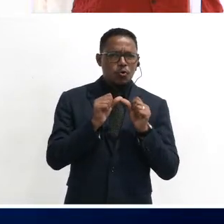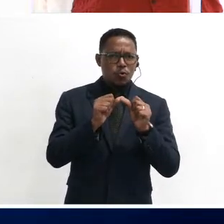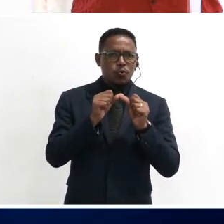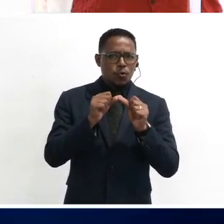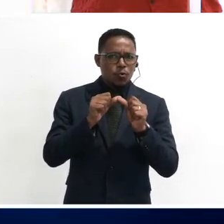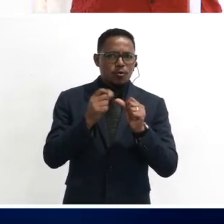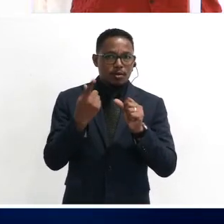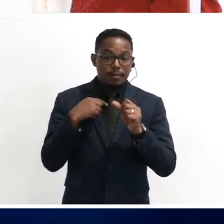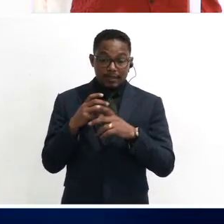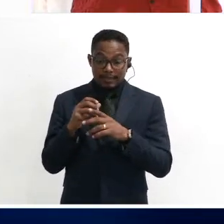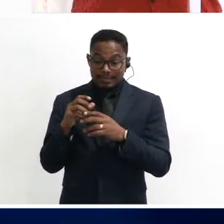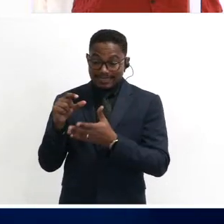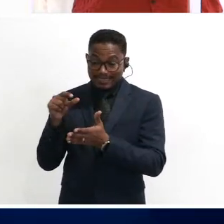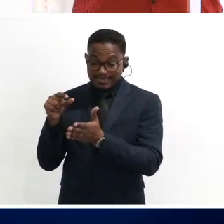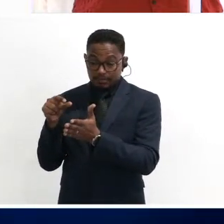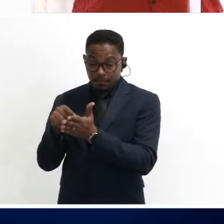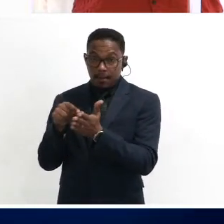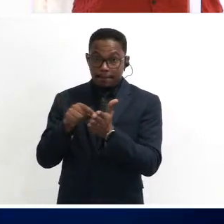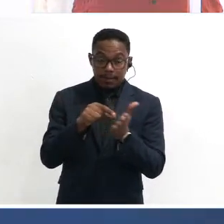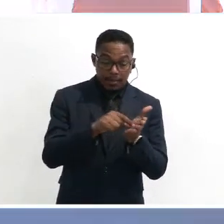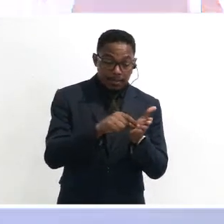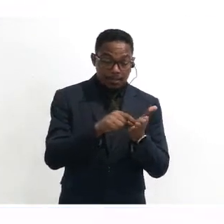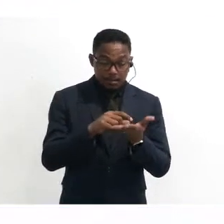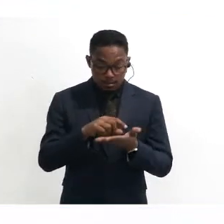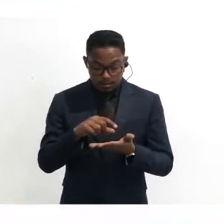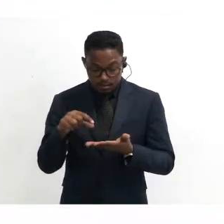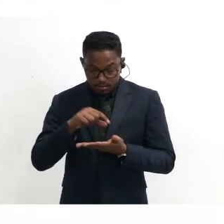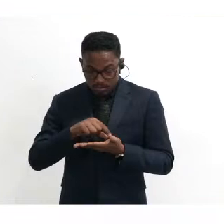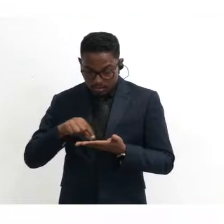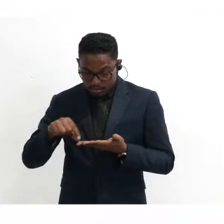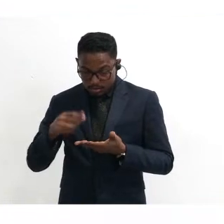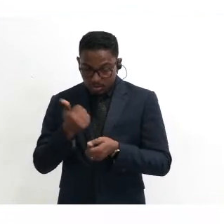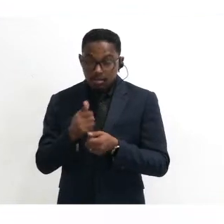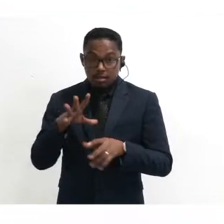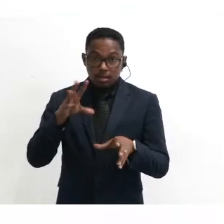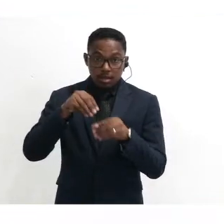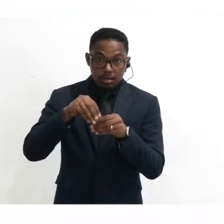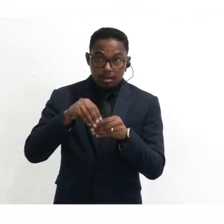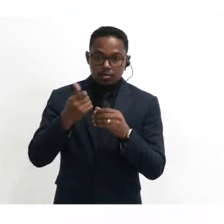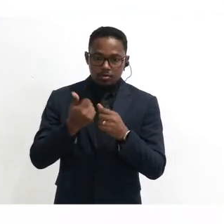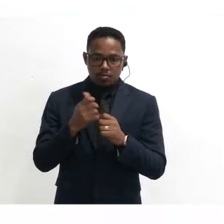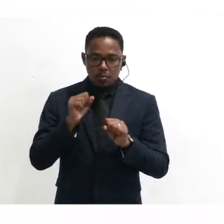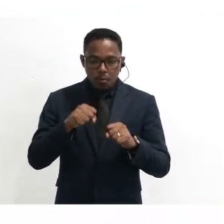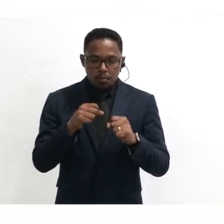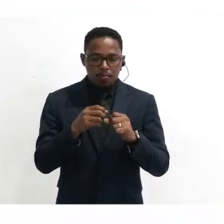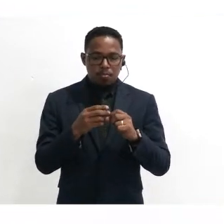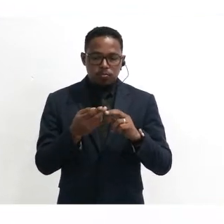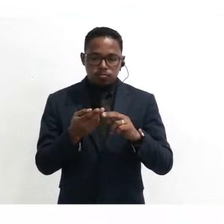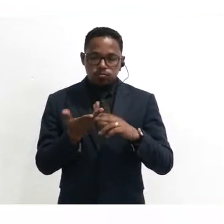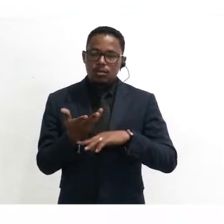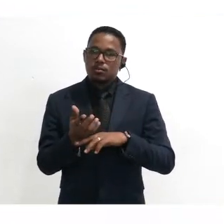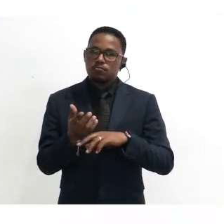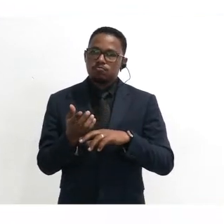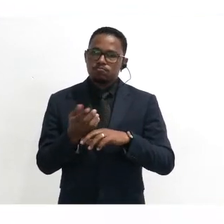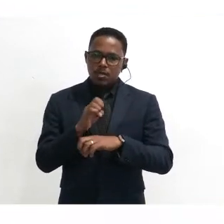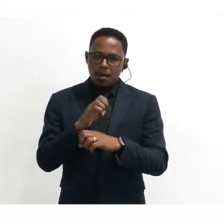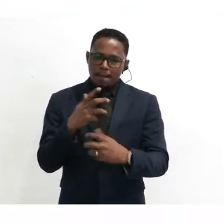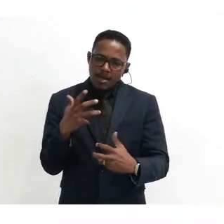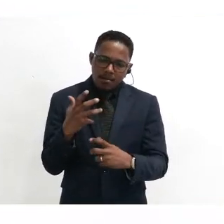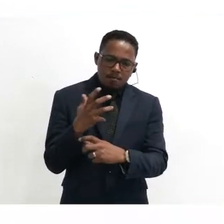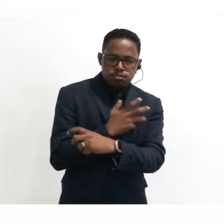fab node for what it was intended for, and then the integration is at the package.